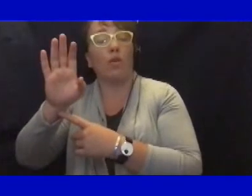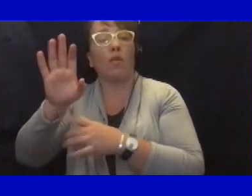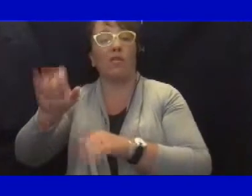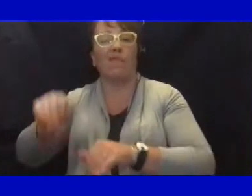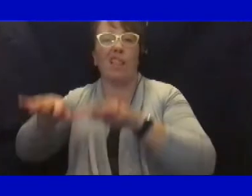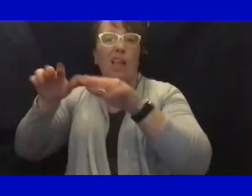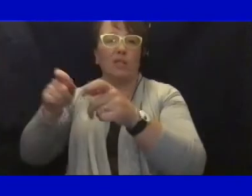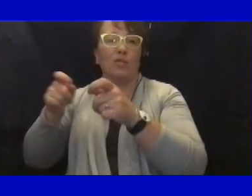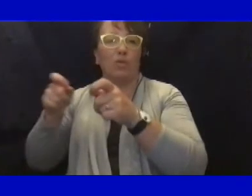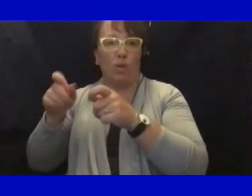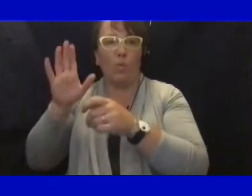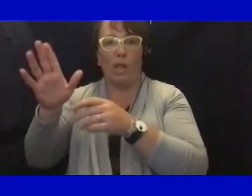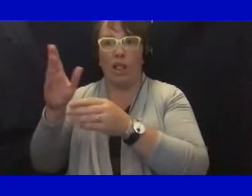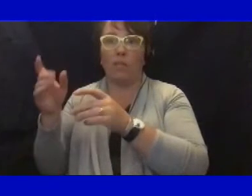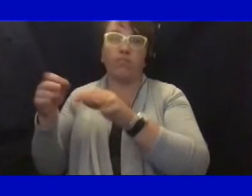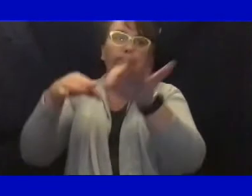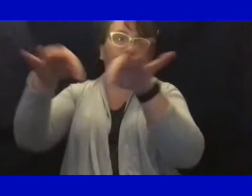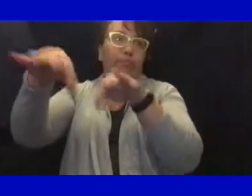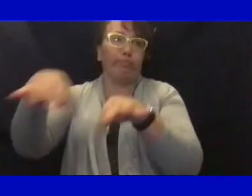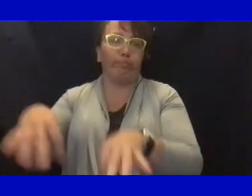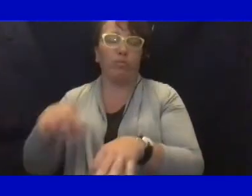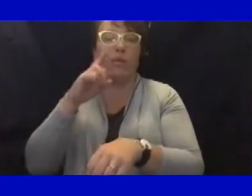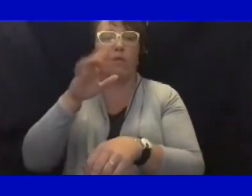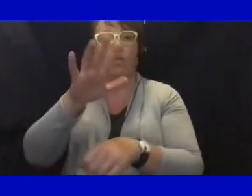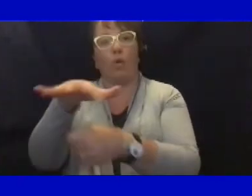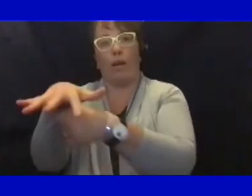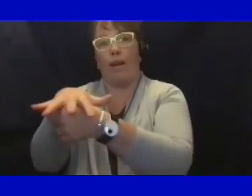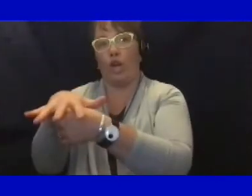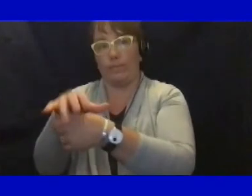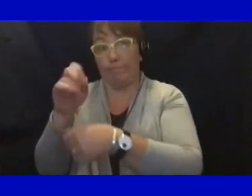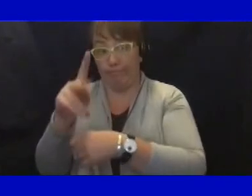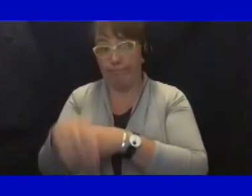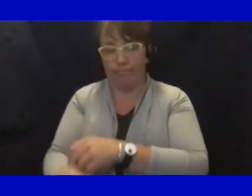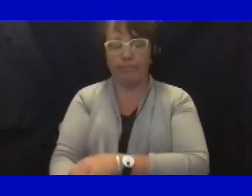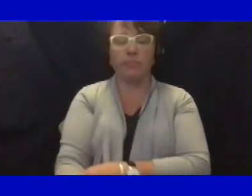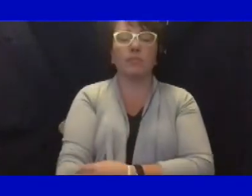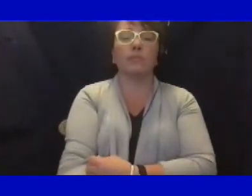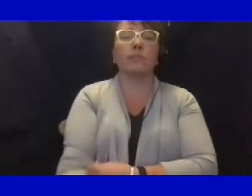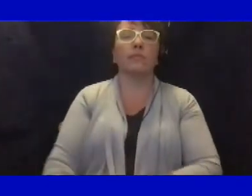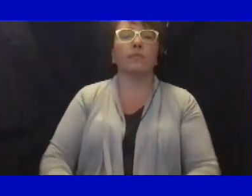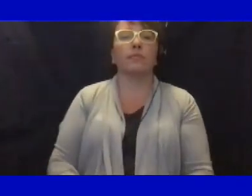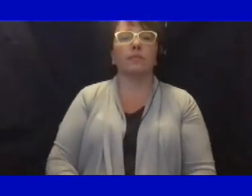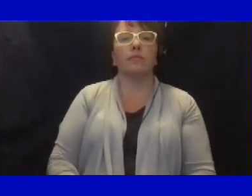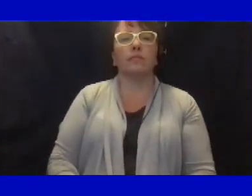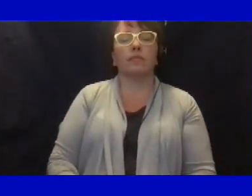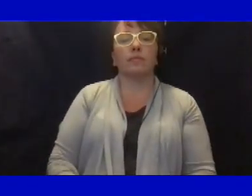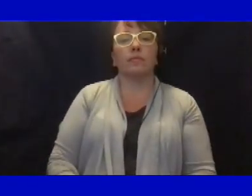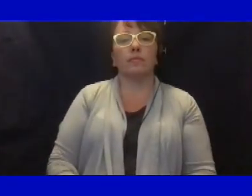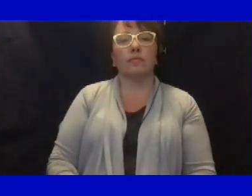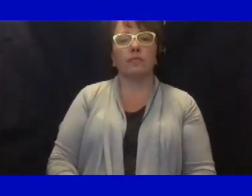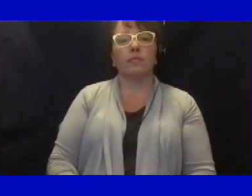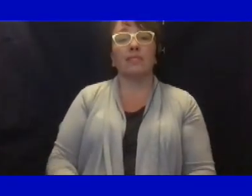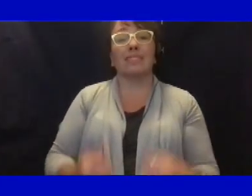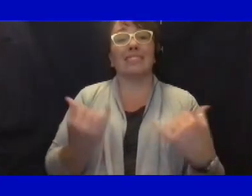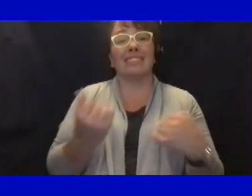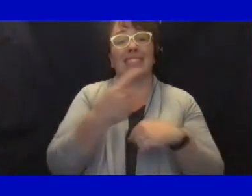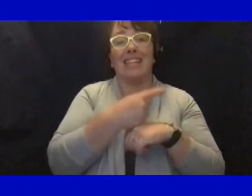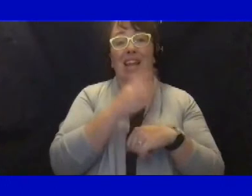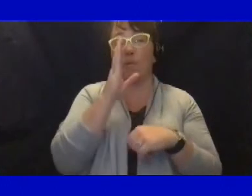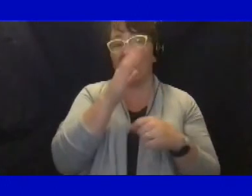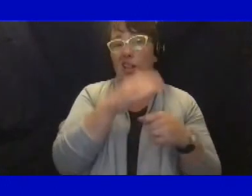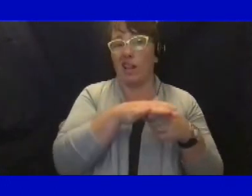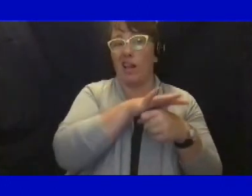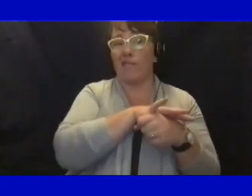get you information that's specific to the risks from the canyons where you live. And so today what I'm going to cover is what to expect